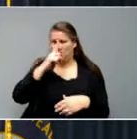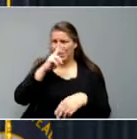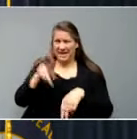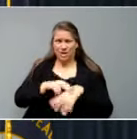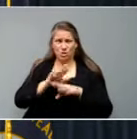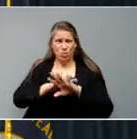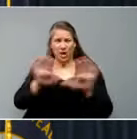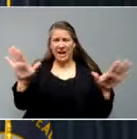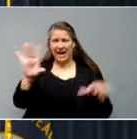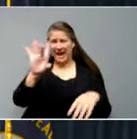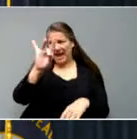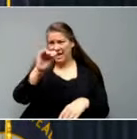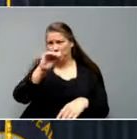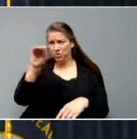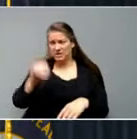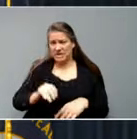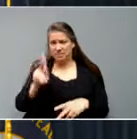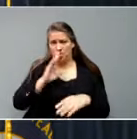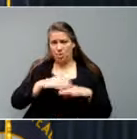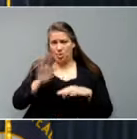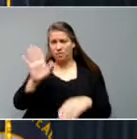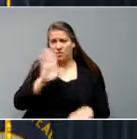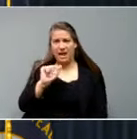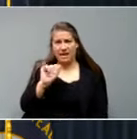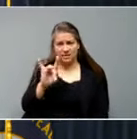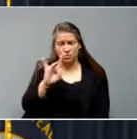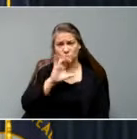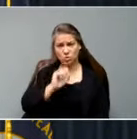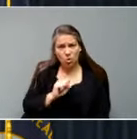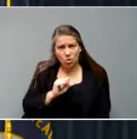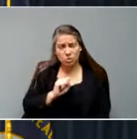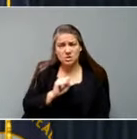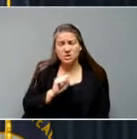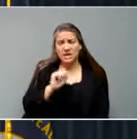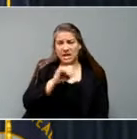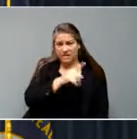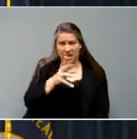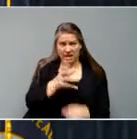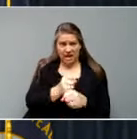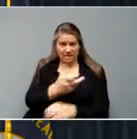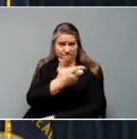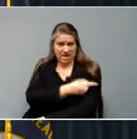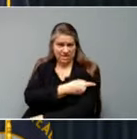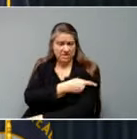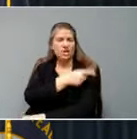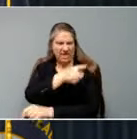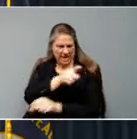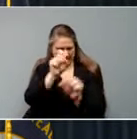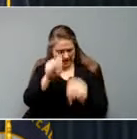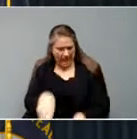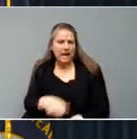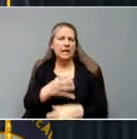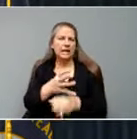people over 18 that have gotten a vaccine are eligible for a